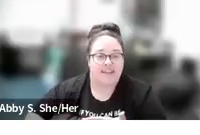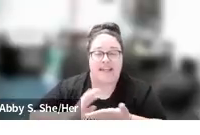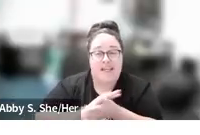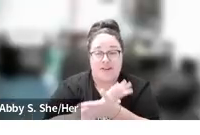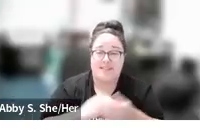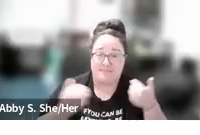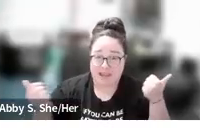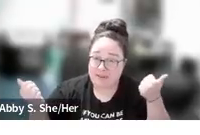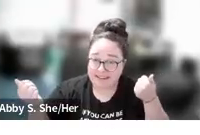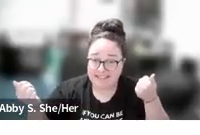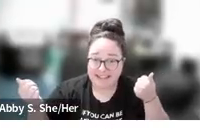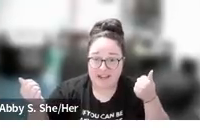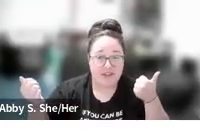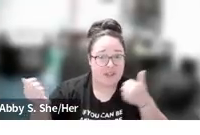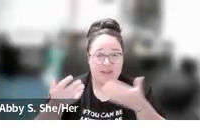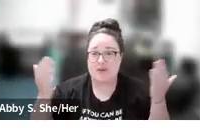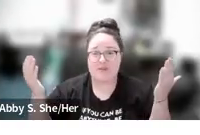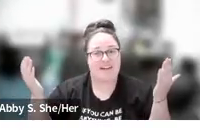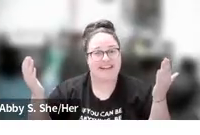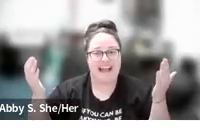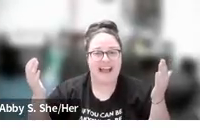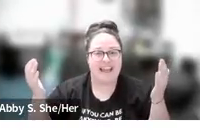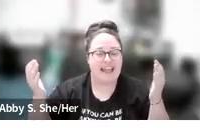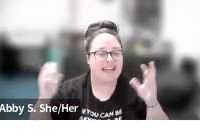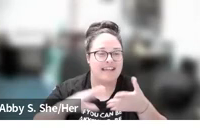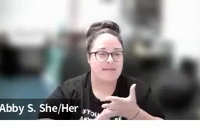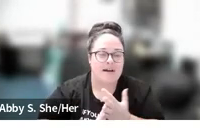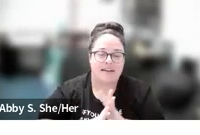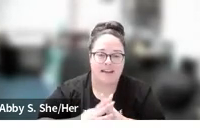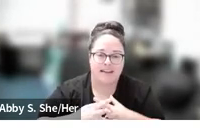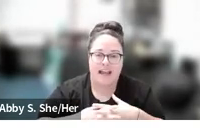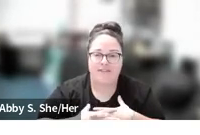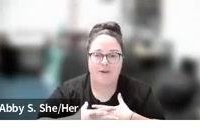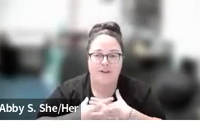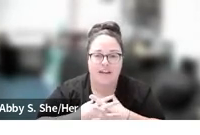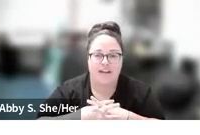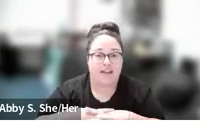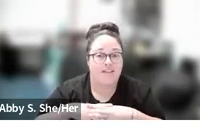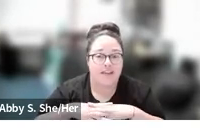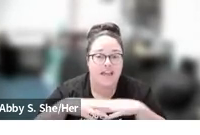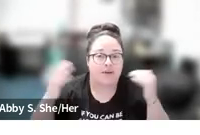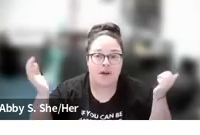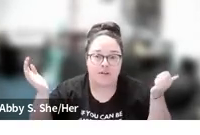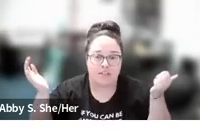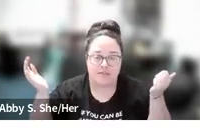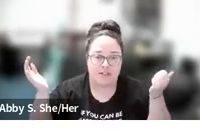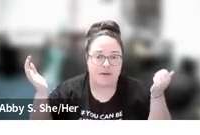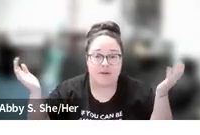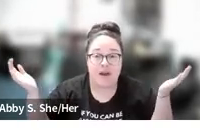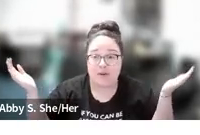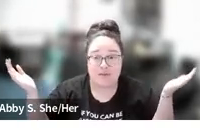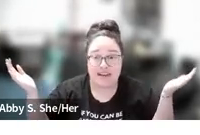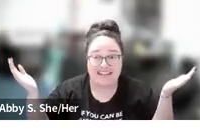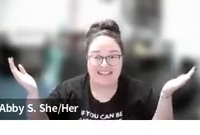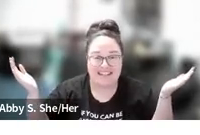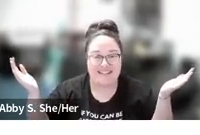The fact that Android has a back button, I feel like is a huge win. Anytime I'm on an iPhone or like, I feel like I don't know how to work the spaceship. I don't